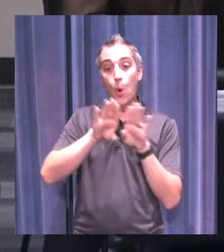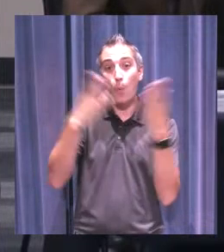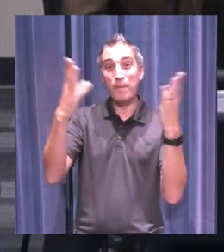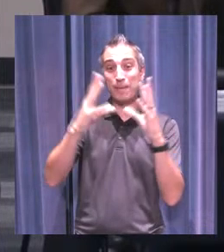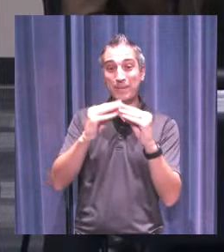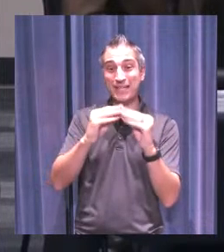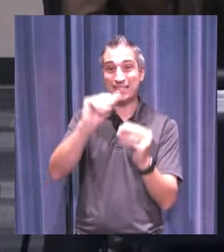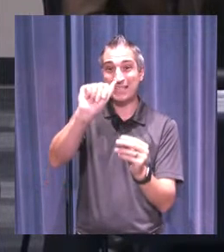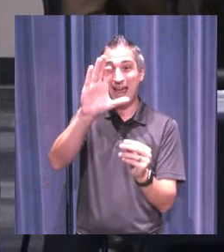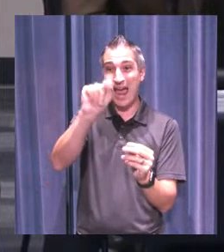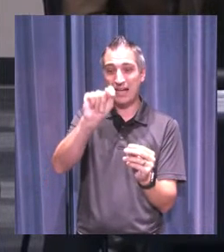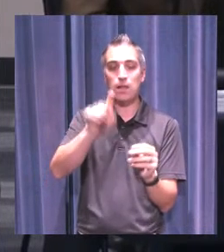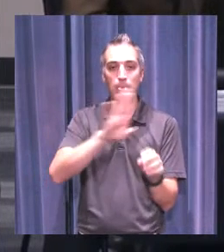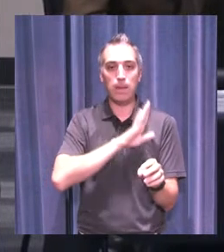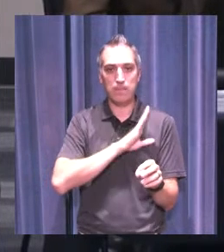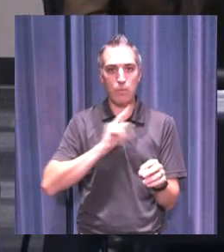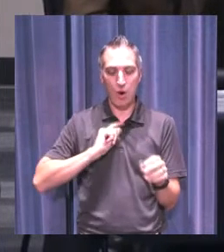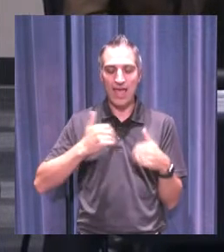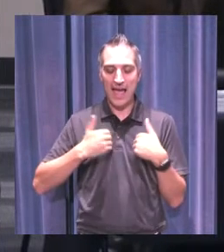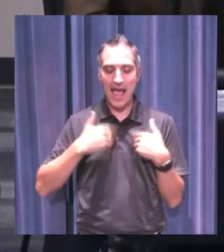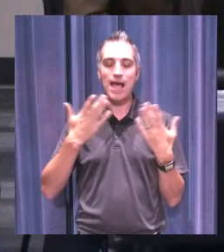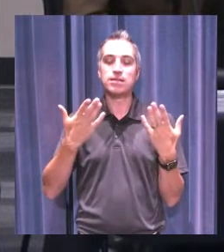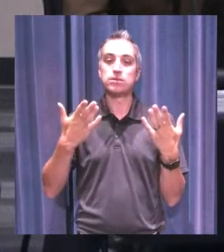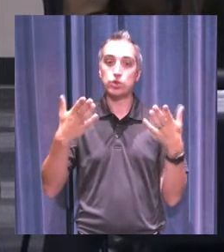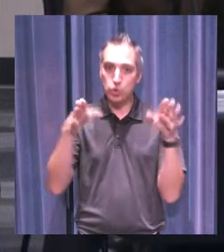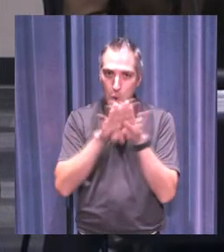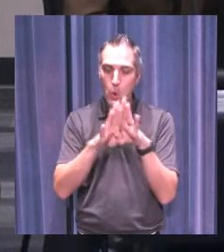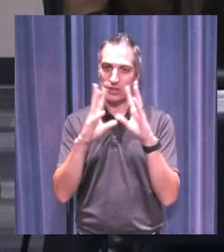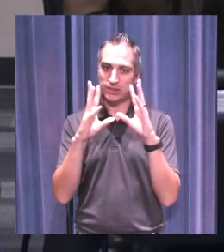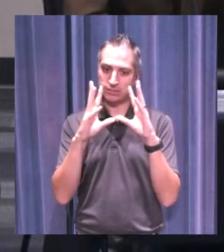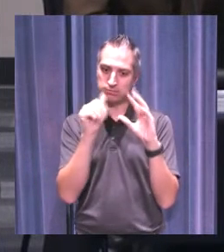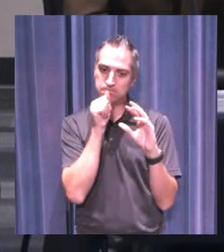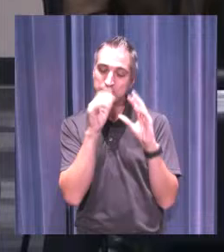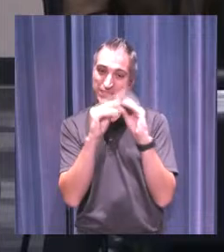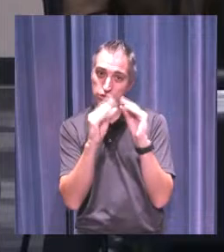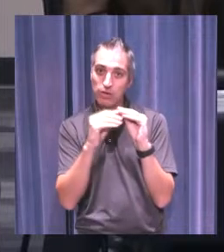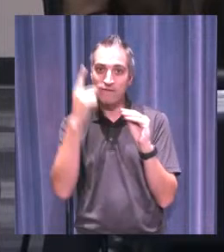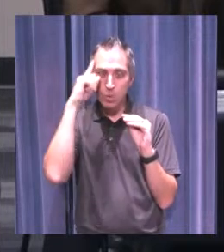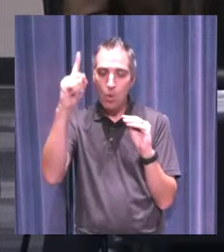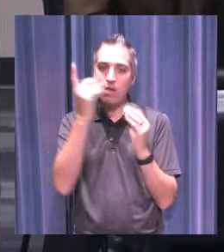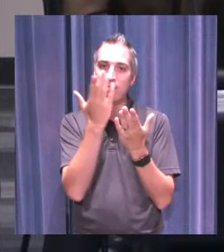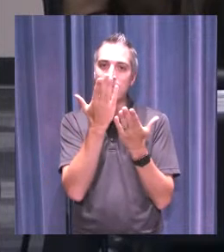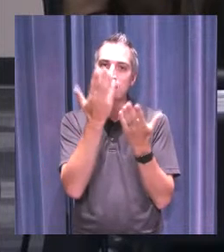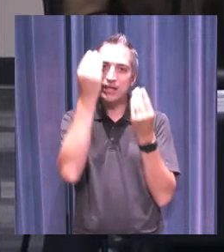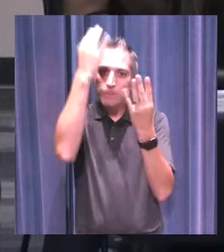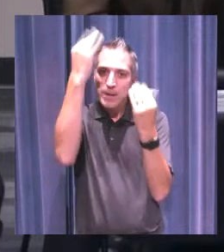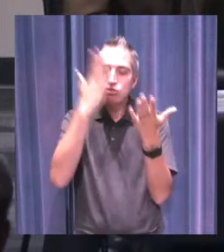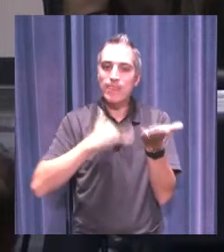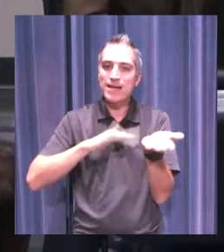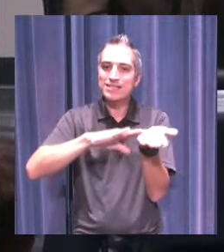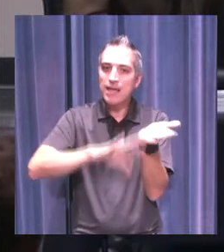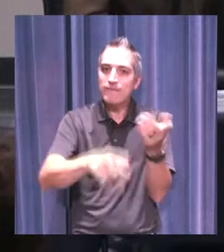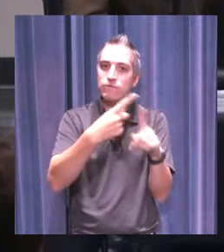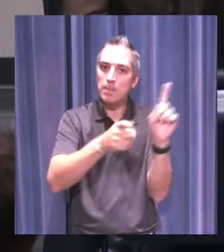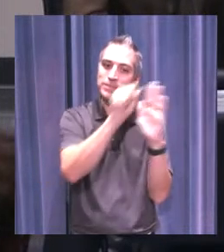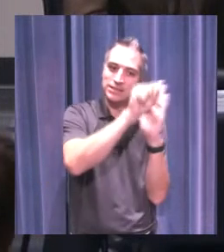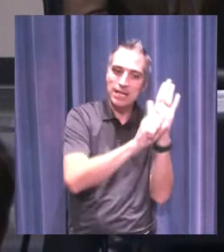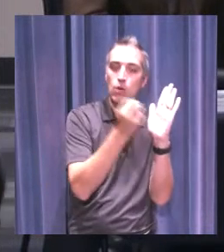Act, the board has the right to go into closed session to consider material exempt from discussion or disclosure by state or federal